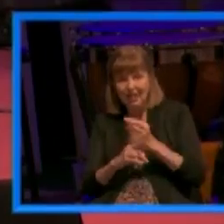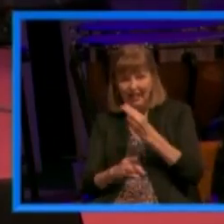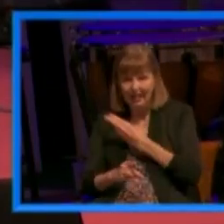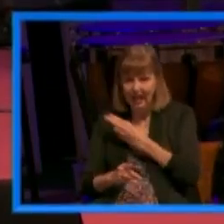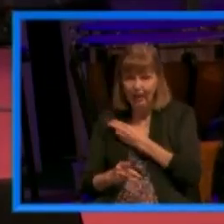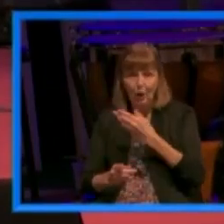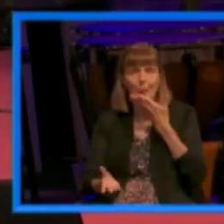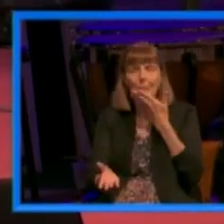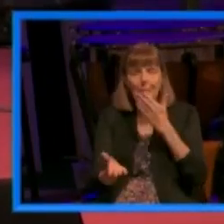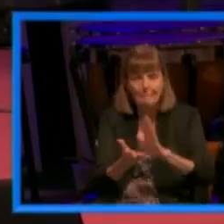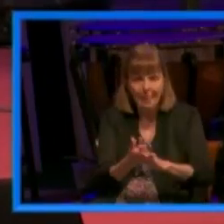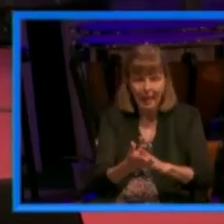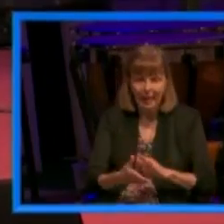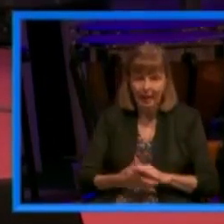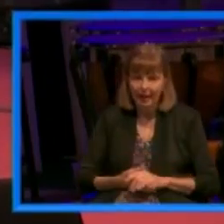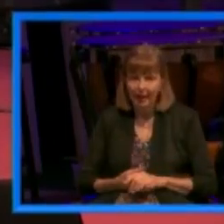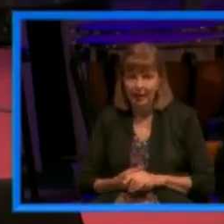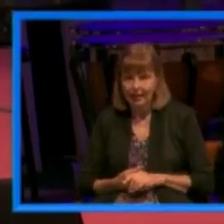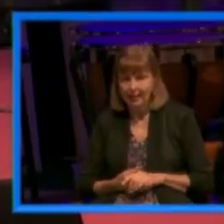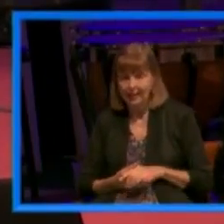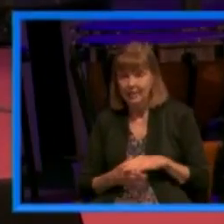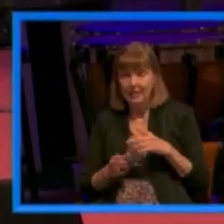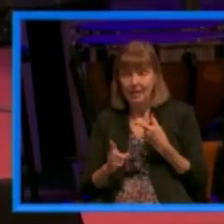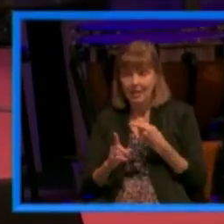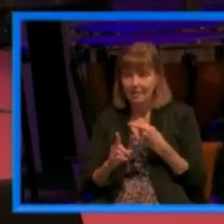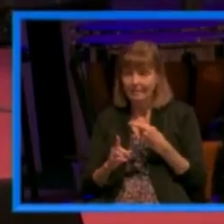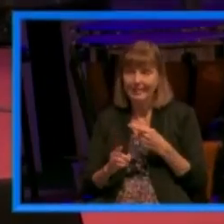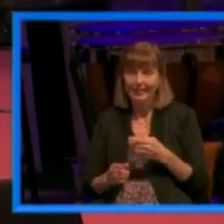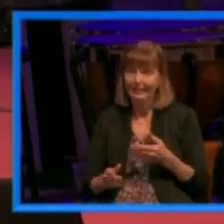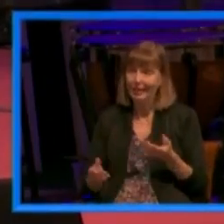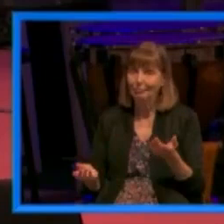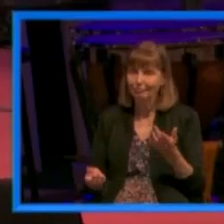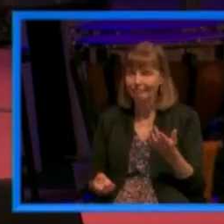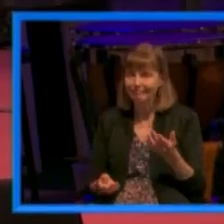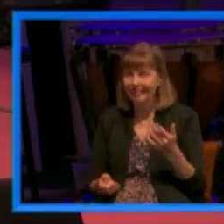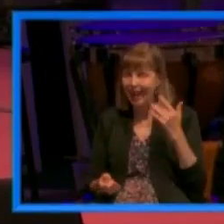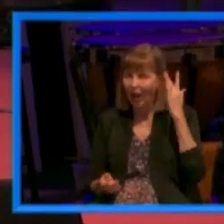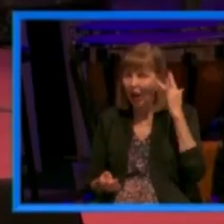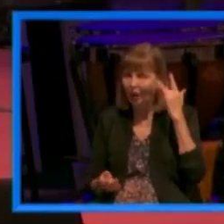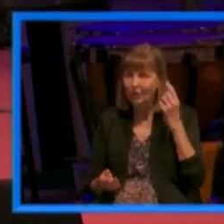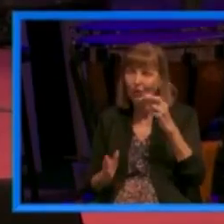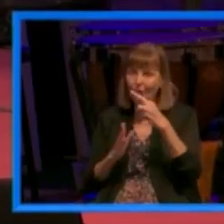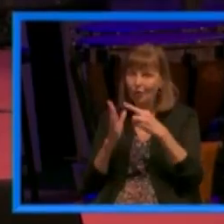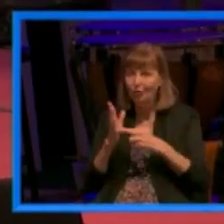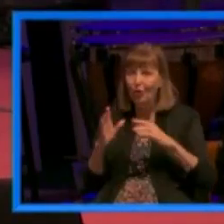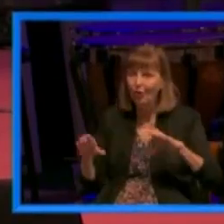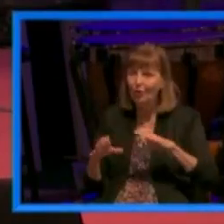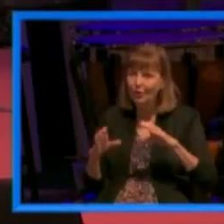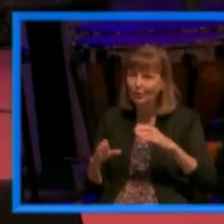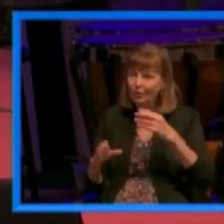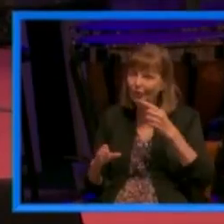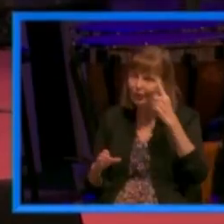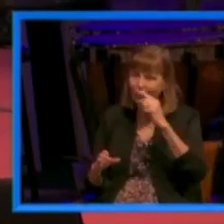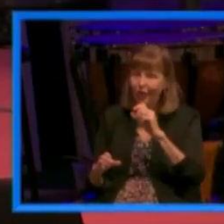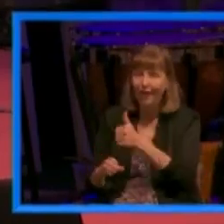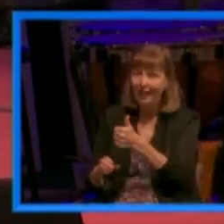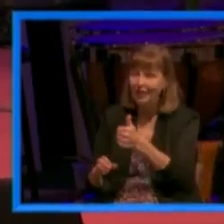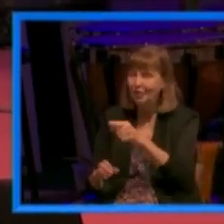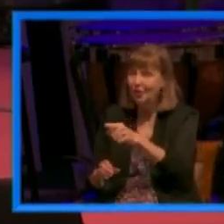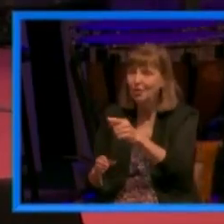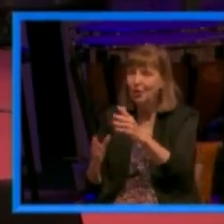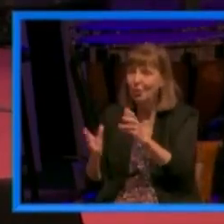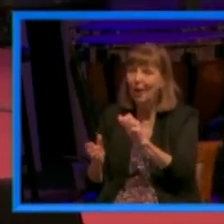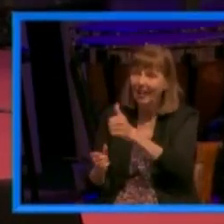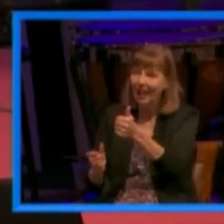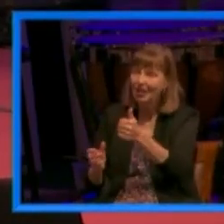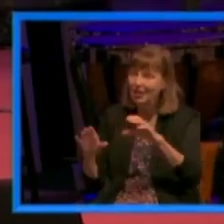golden rule of do unto others as you'd have them do unto you. She's long run past the idea that the people of God are to show kindness and mercy as God has